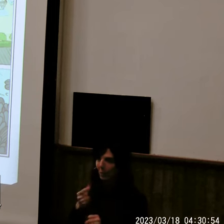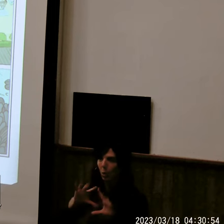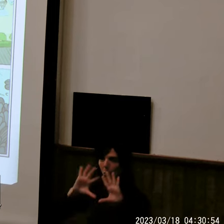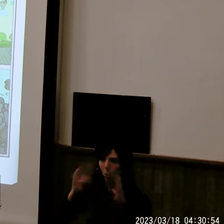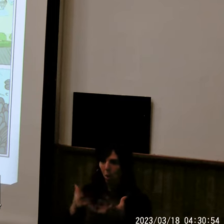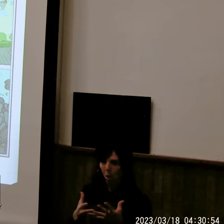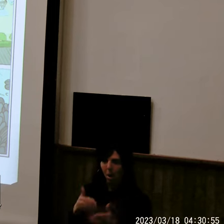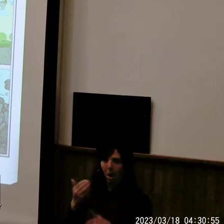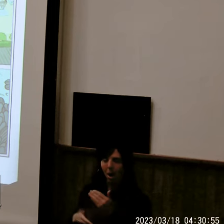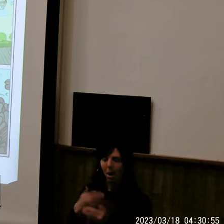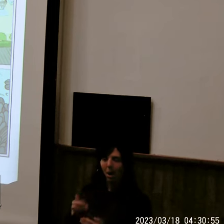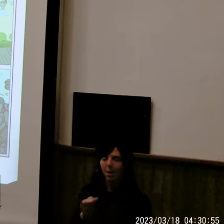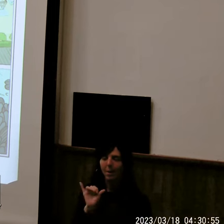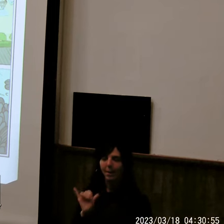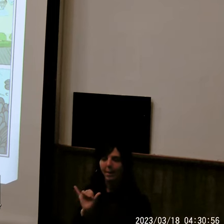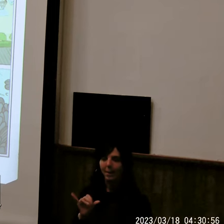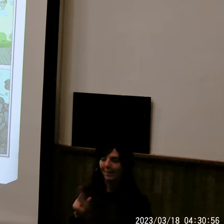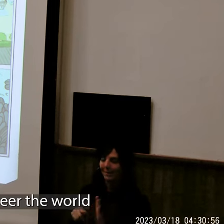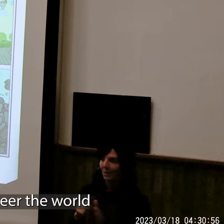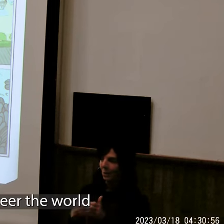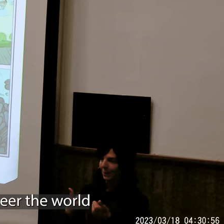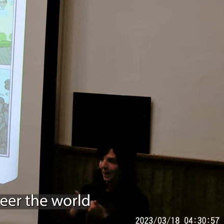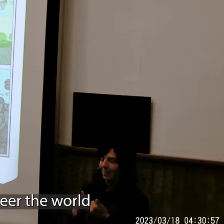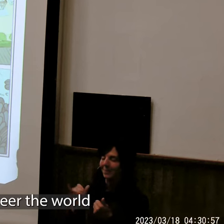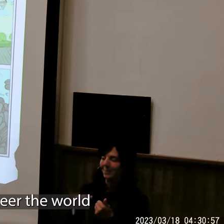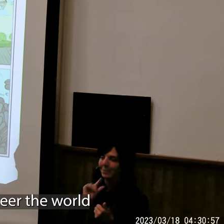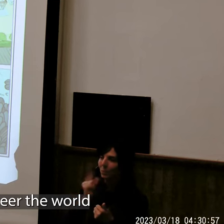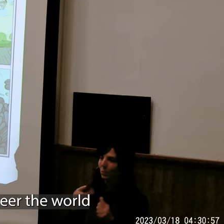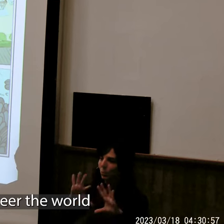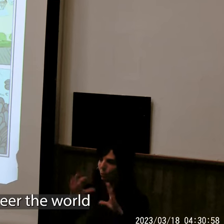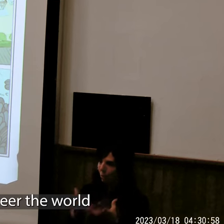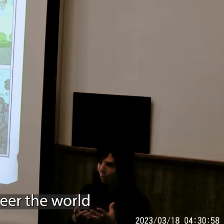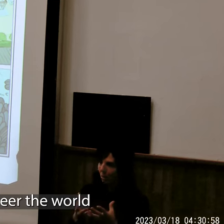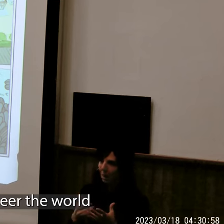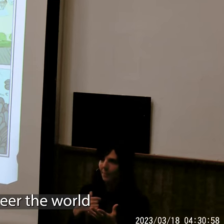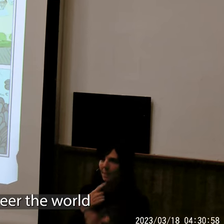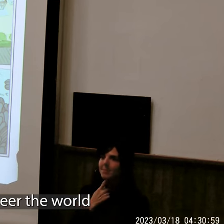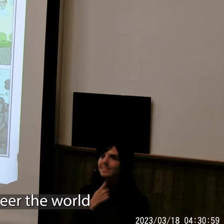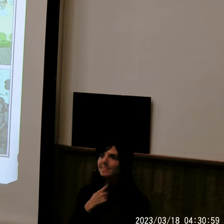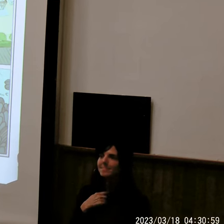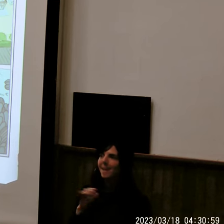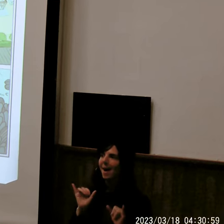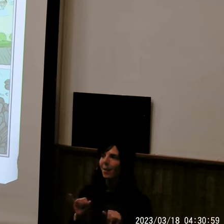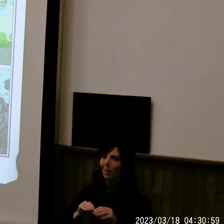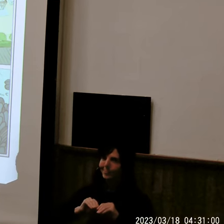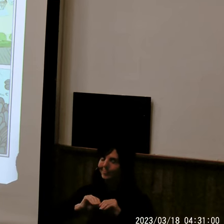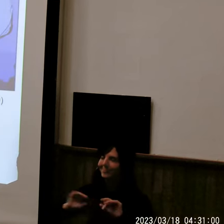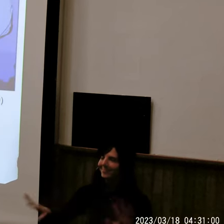motion. Video games are queer worlds, and they are provocations to go out and queer the world.